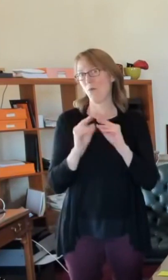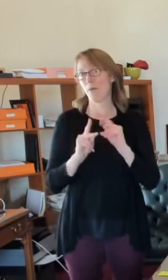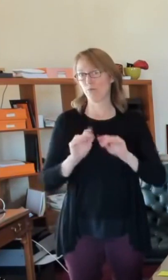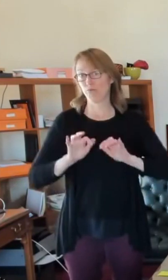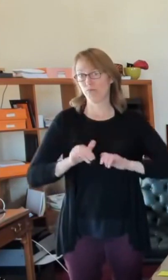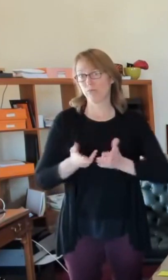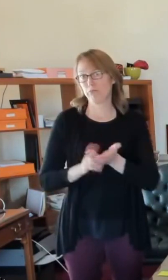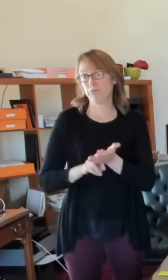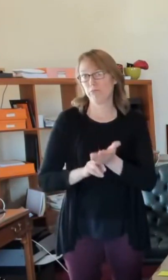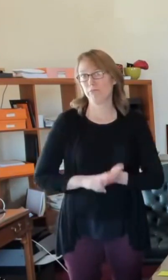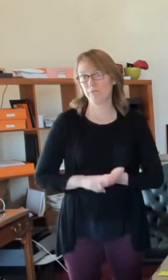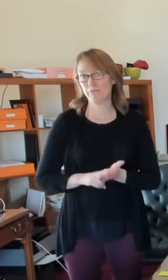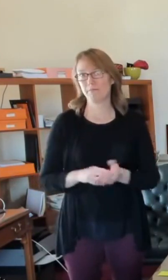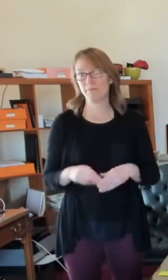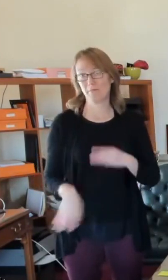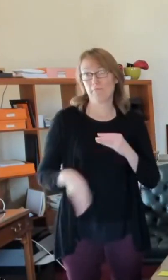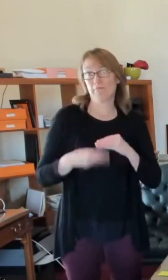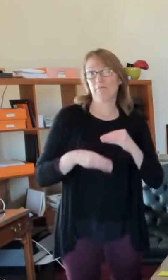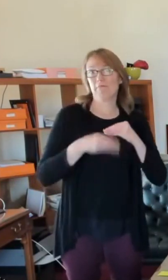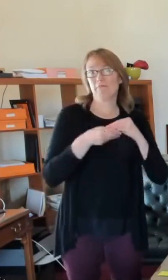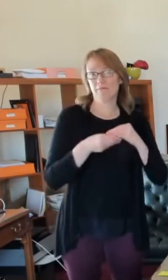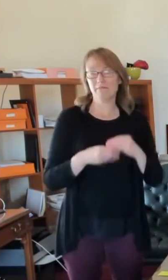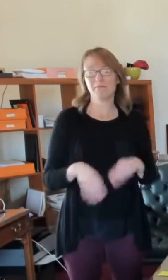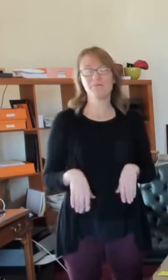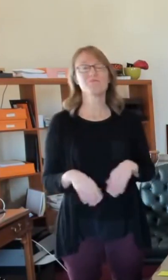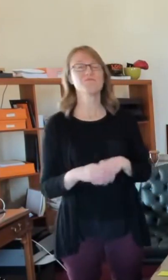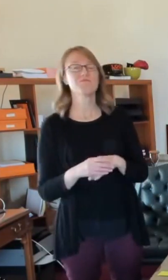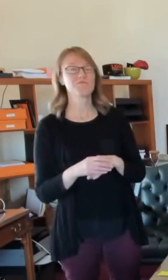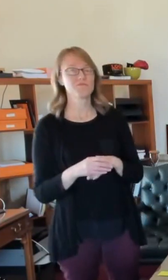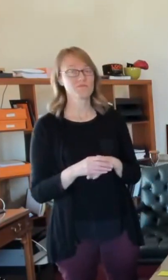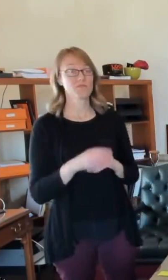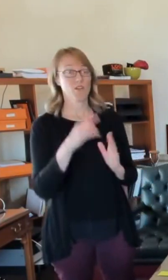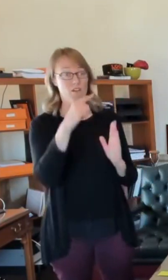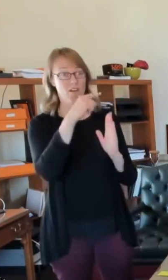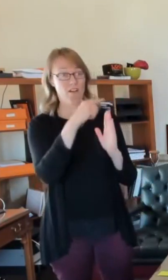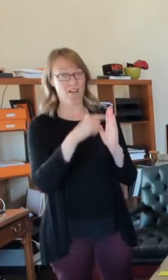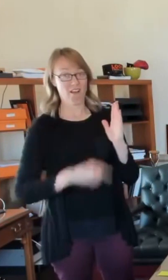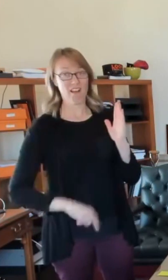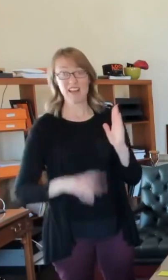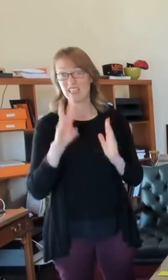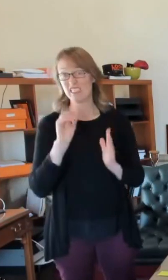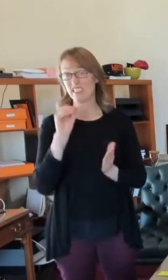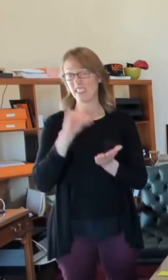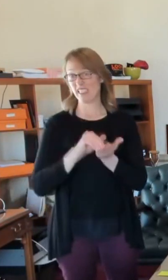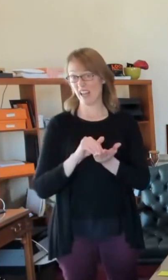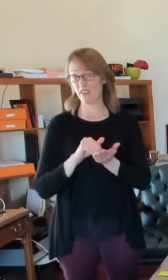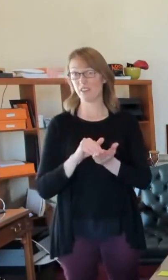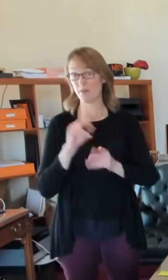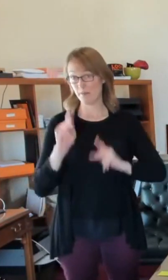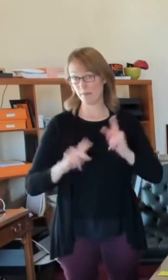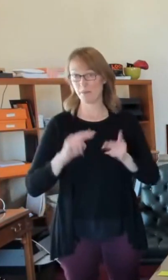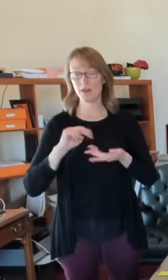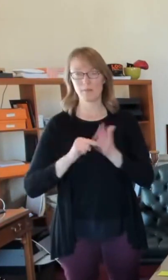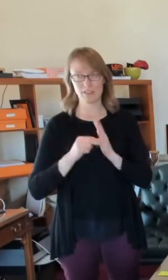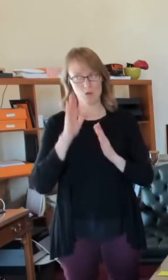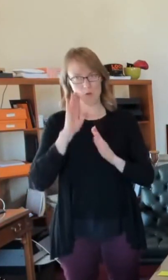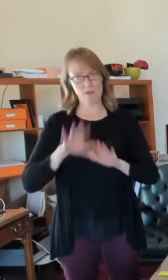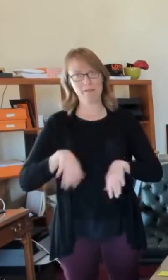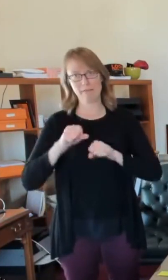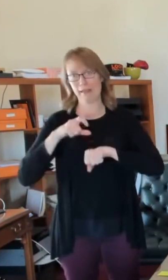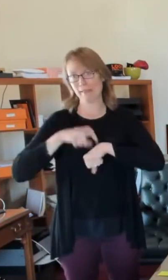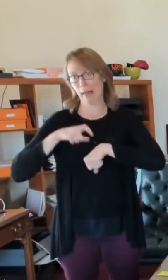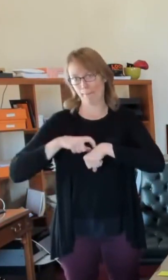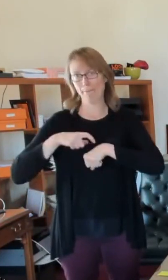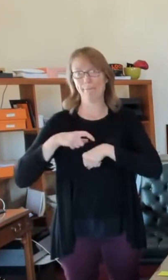people. It'll take us a long time to get through those 60,000 people. We've got to have significantly more